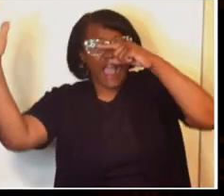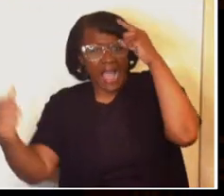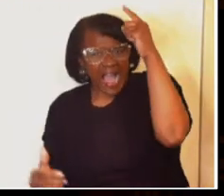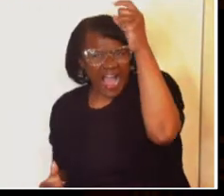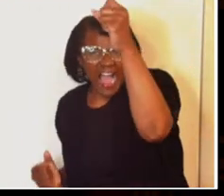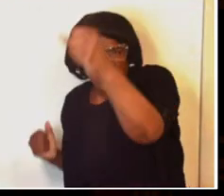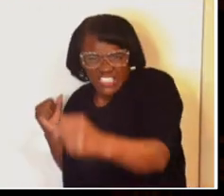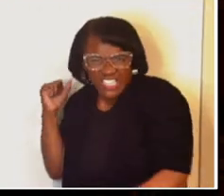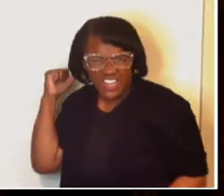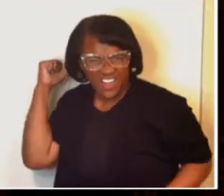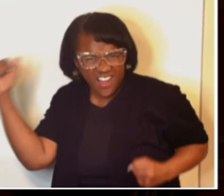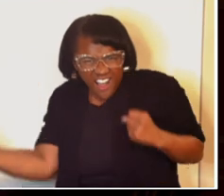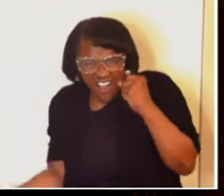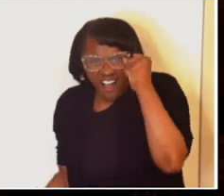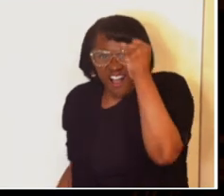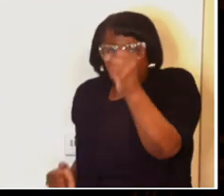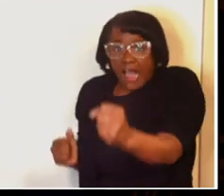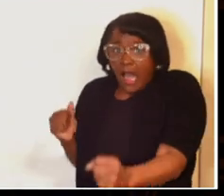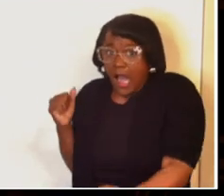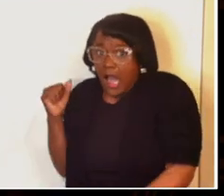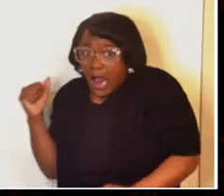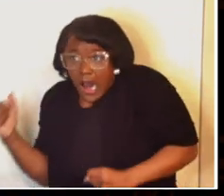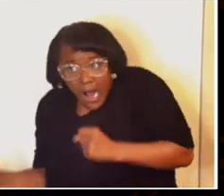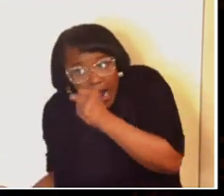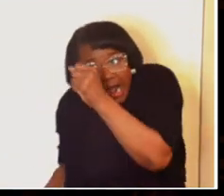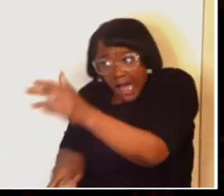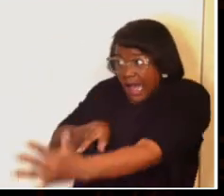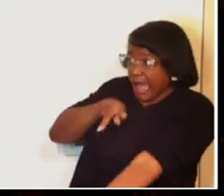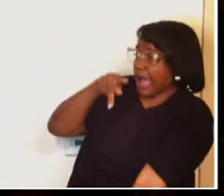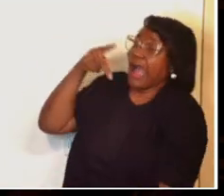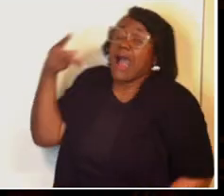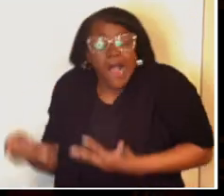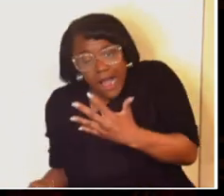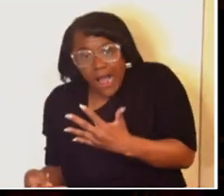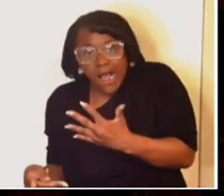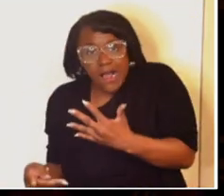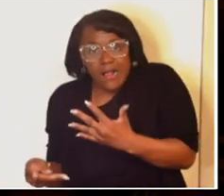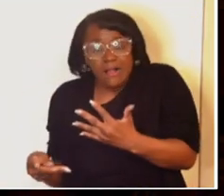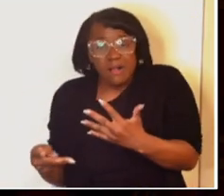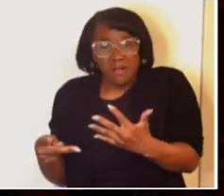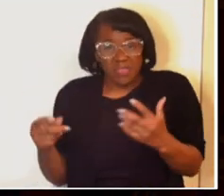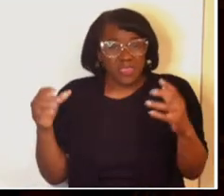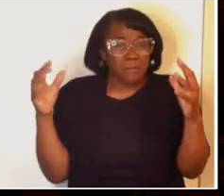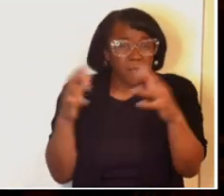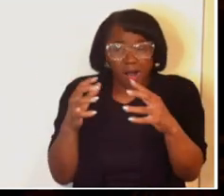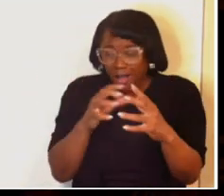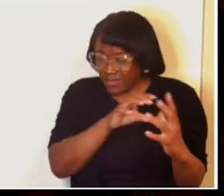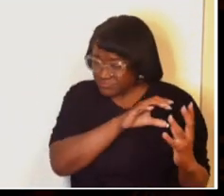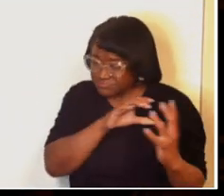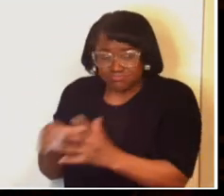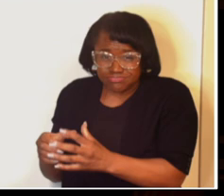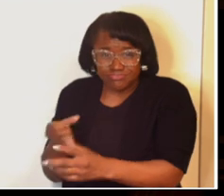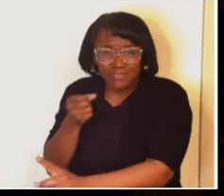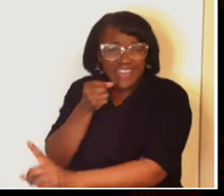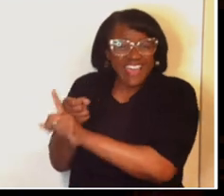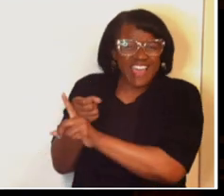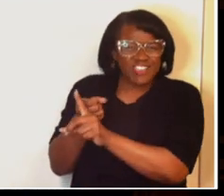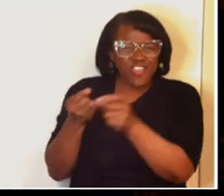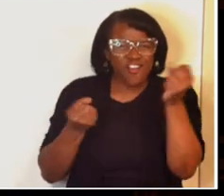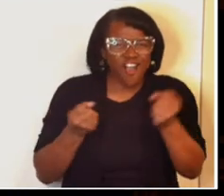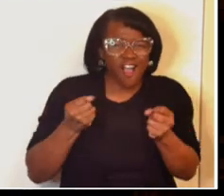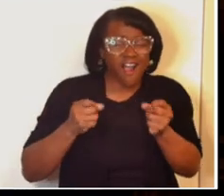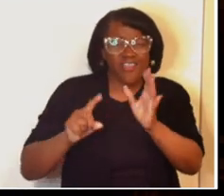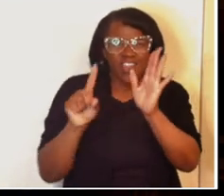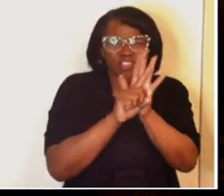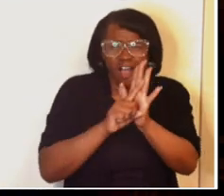my stride. I trip and crash into the gravel. The ball smacks into your car. The alarm sounds through the city streets.